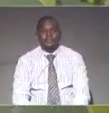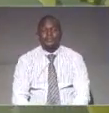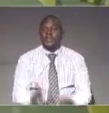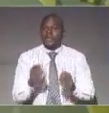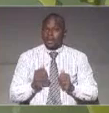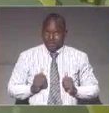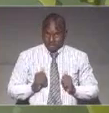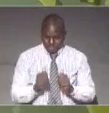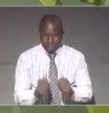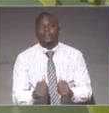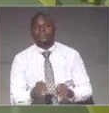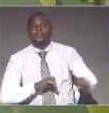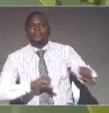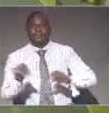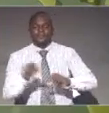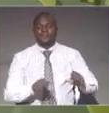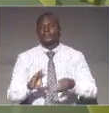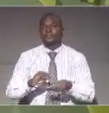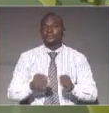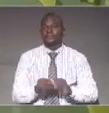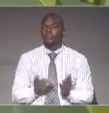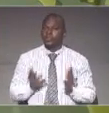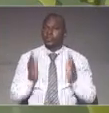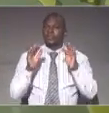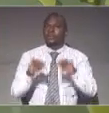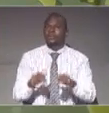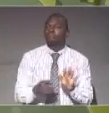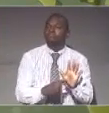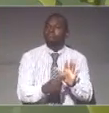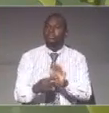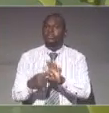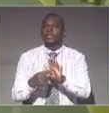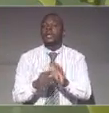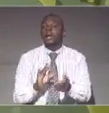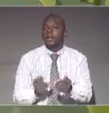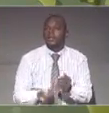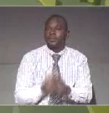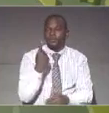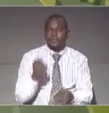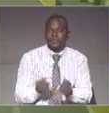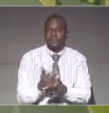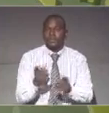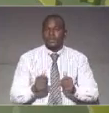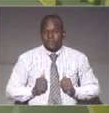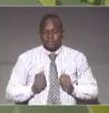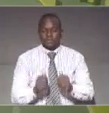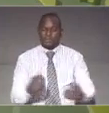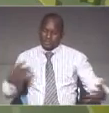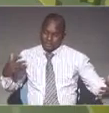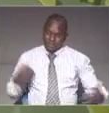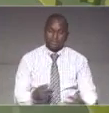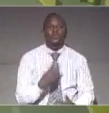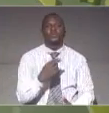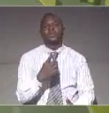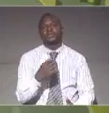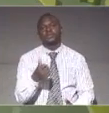Tourism administrative stakeholders have converged to showcase achievements that the tourism industry has scored since 2016